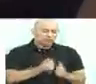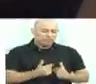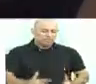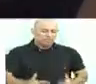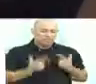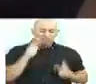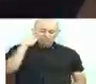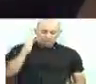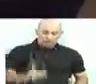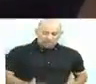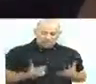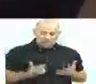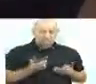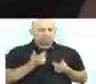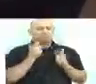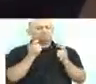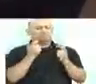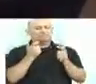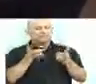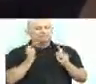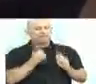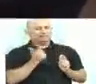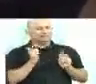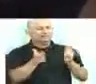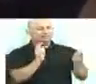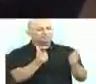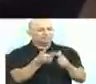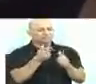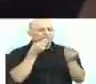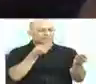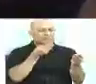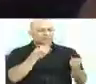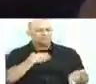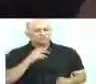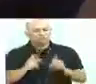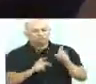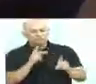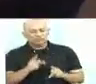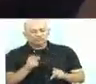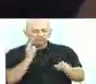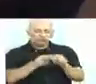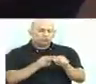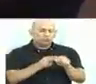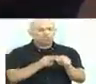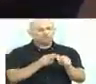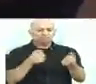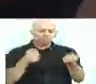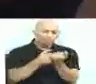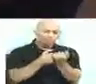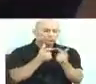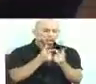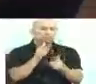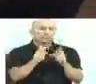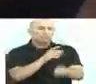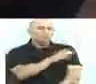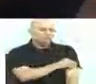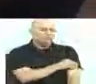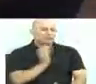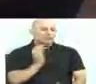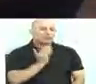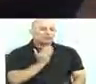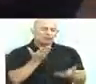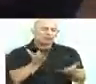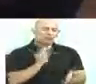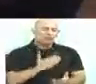for others, feeding those who are hungry, joining the voices of the powerless, and offering our lives